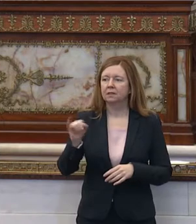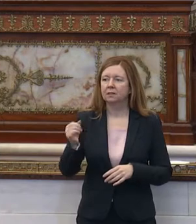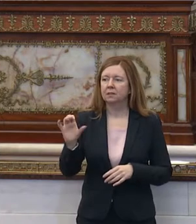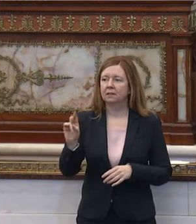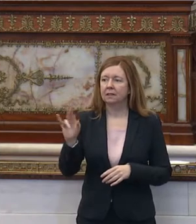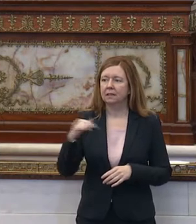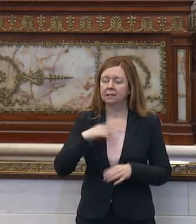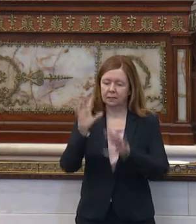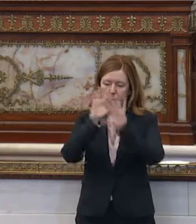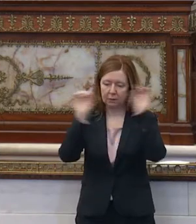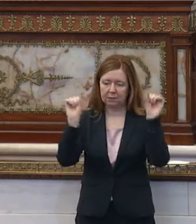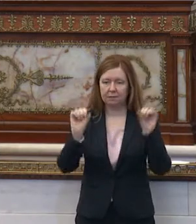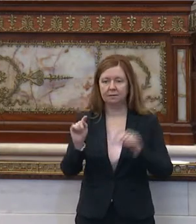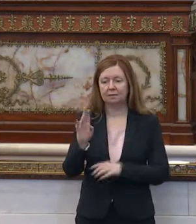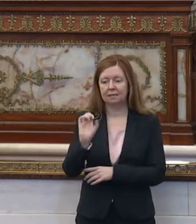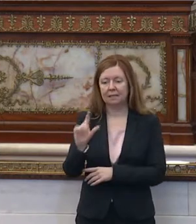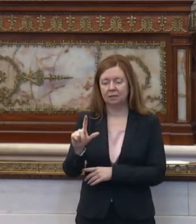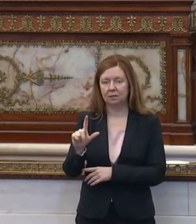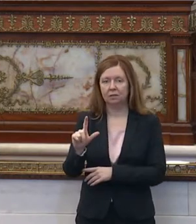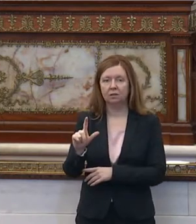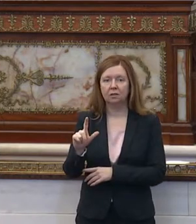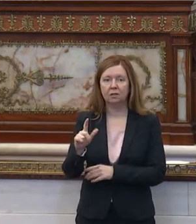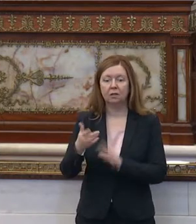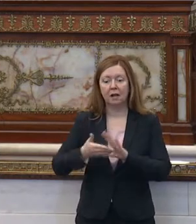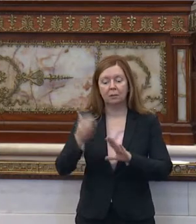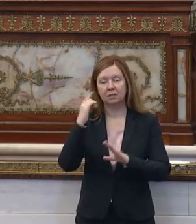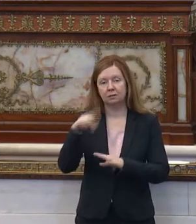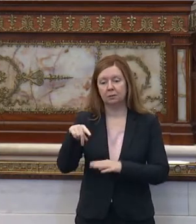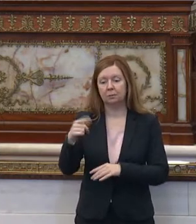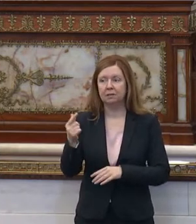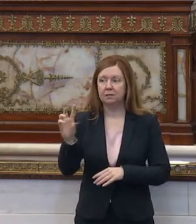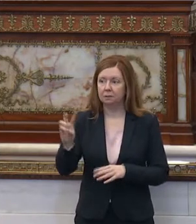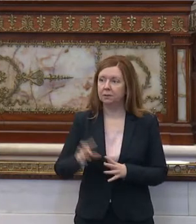the President of Technical Operations for the Philadelphia Gas Works.